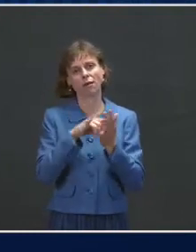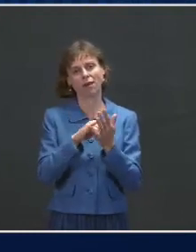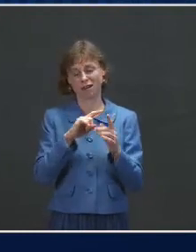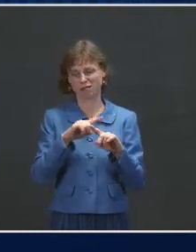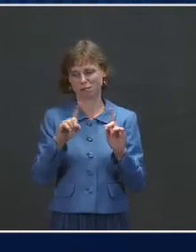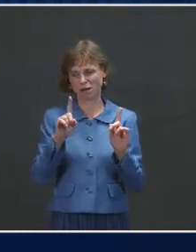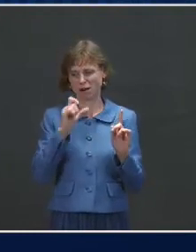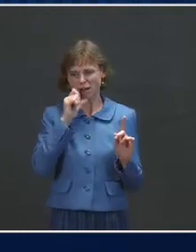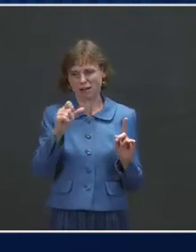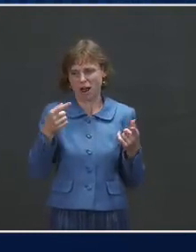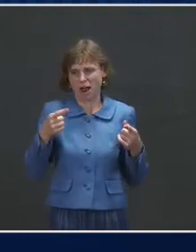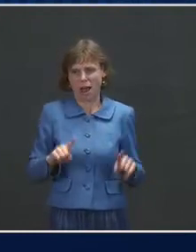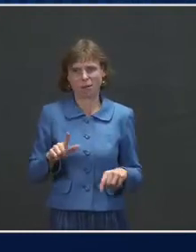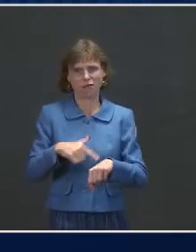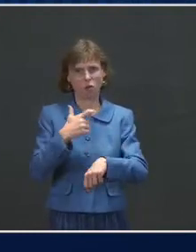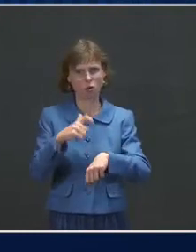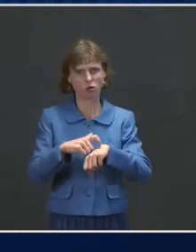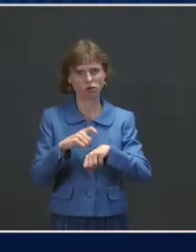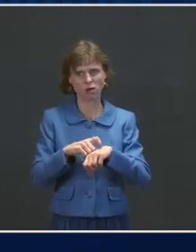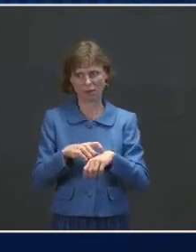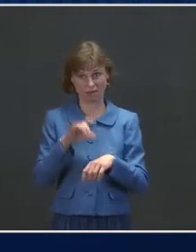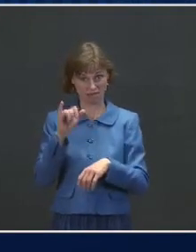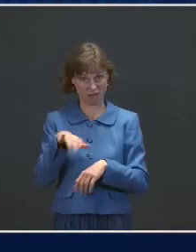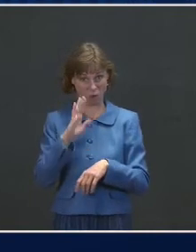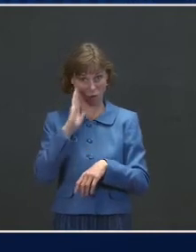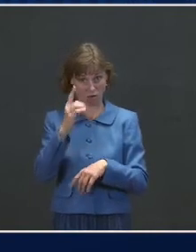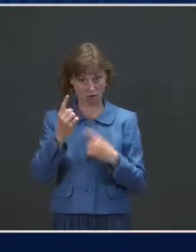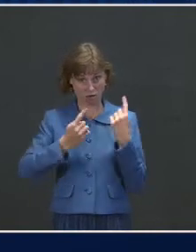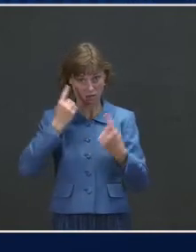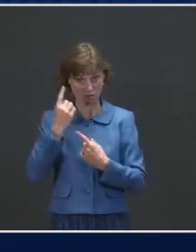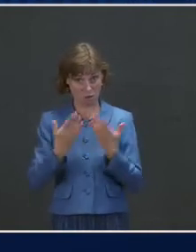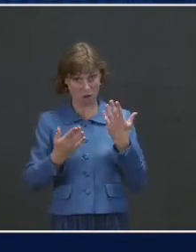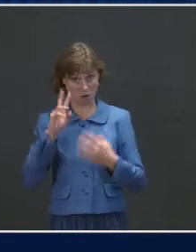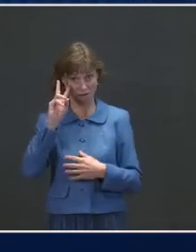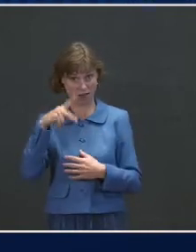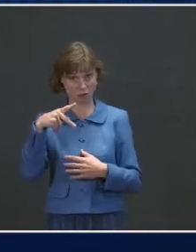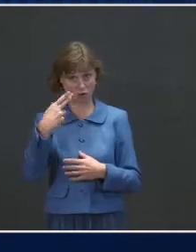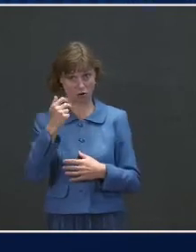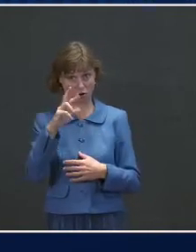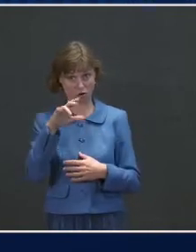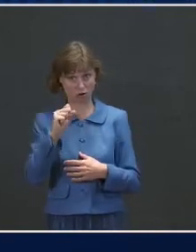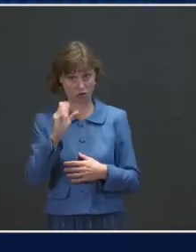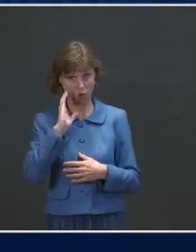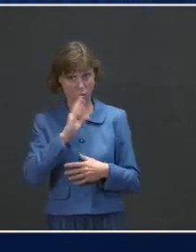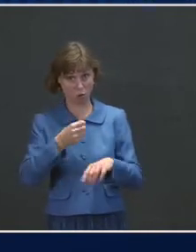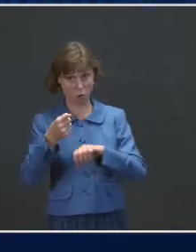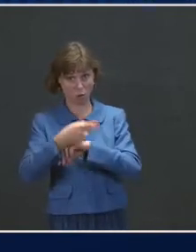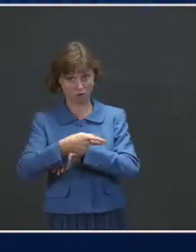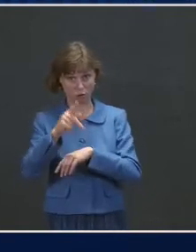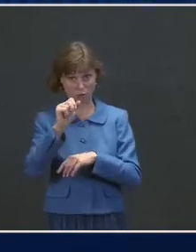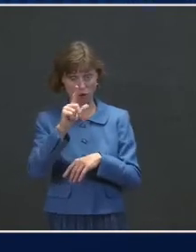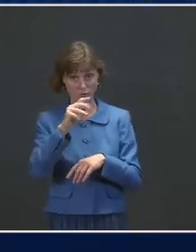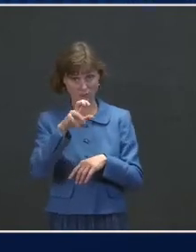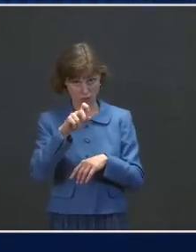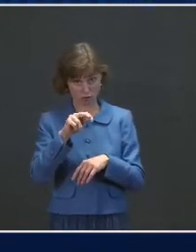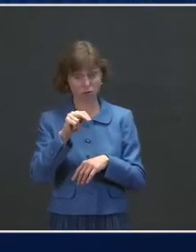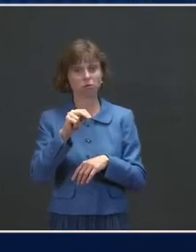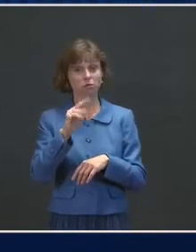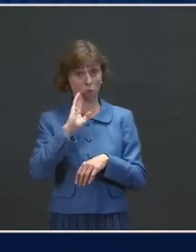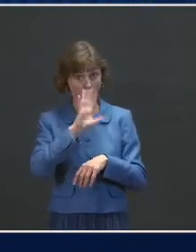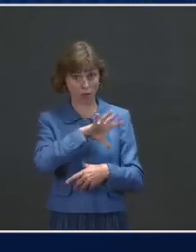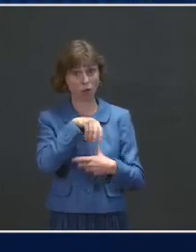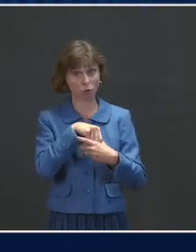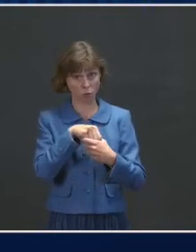is considering? Would President Biden want Vice President Harris to overrule the parliamentarian to include this in